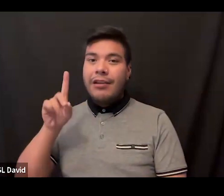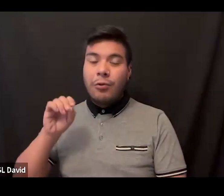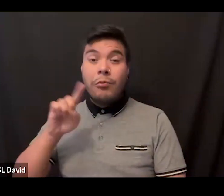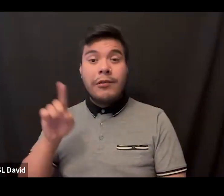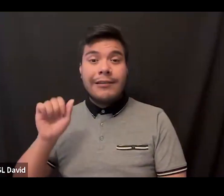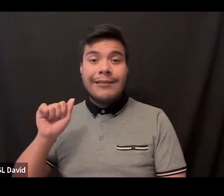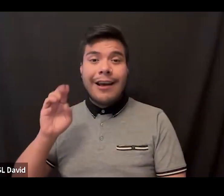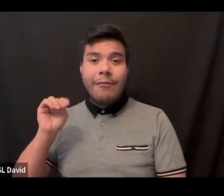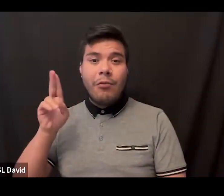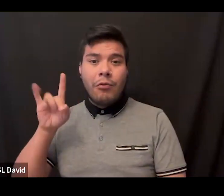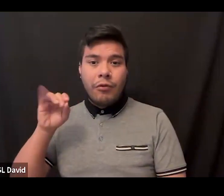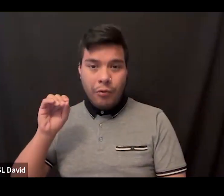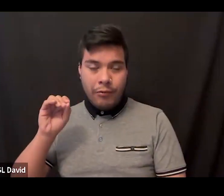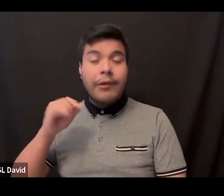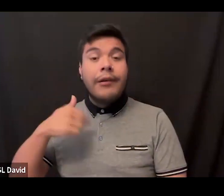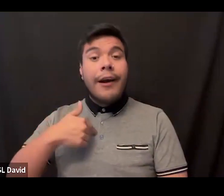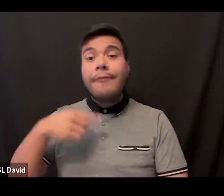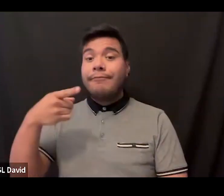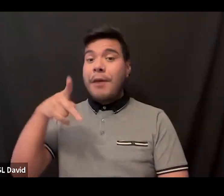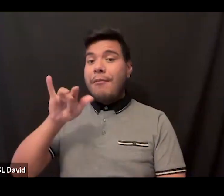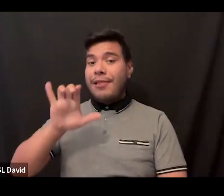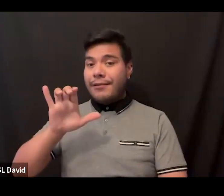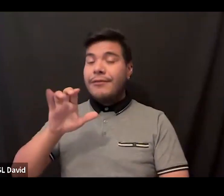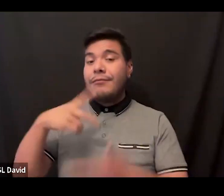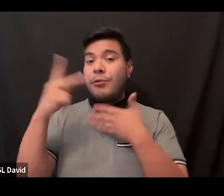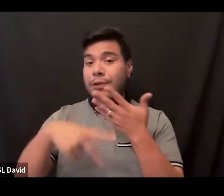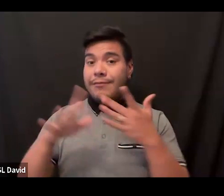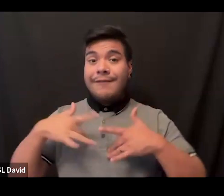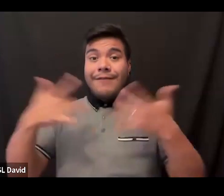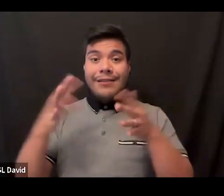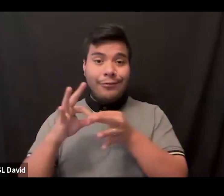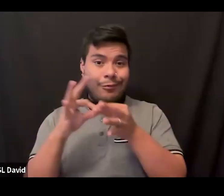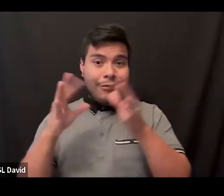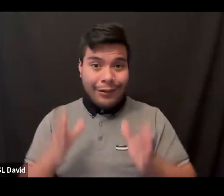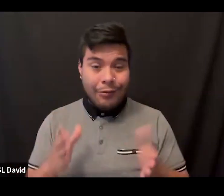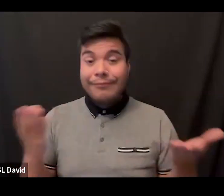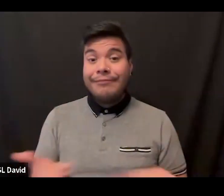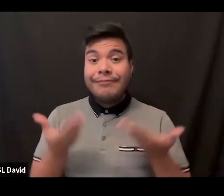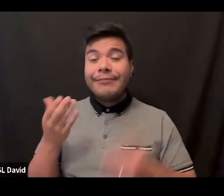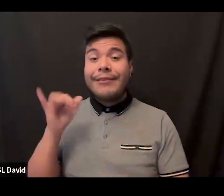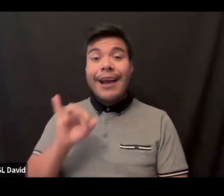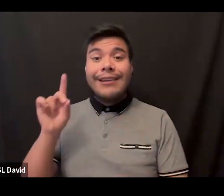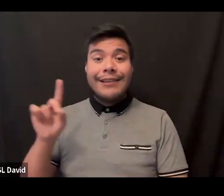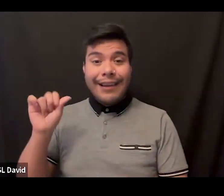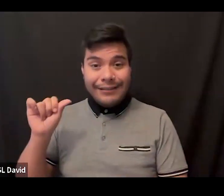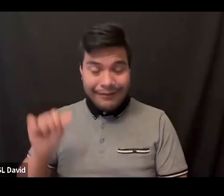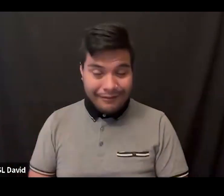Zamudio, and I am the Public Programs and Events Coordinator here at IDA.